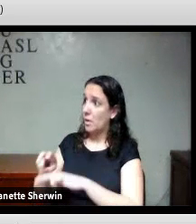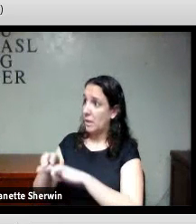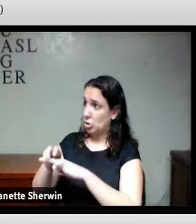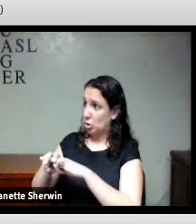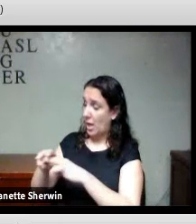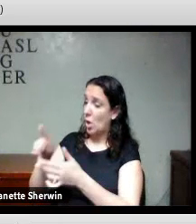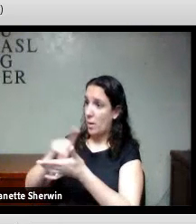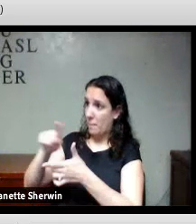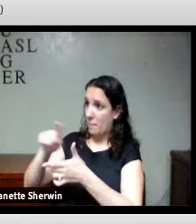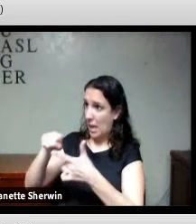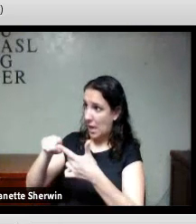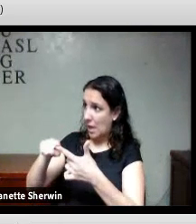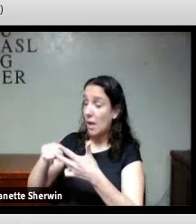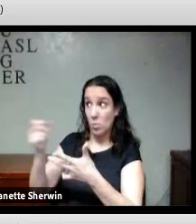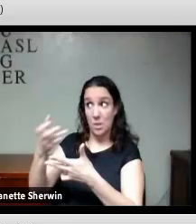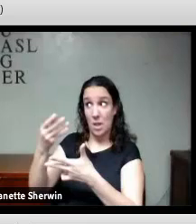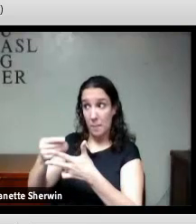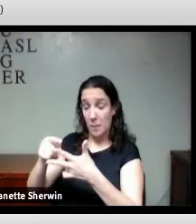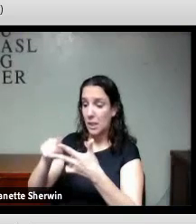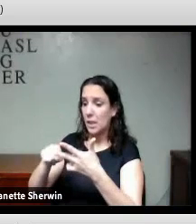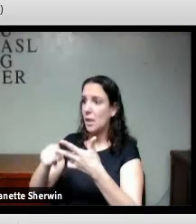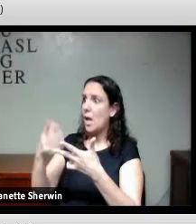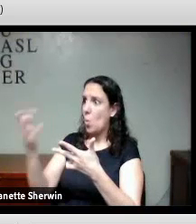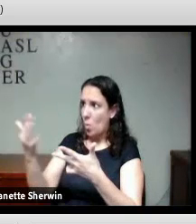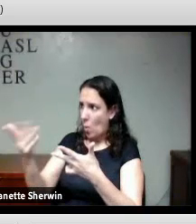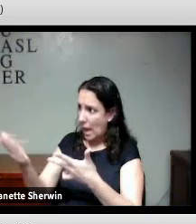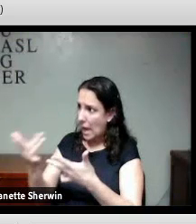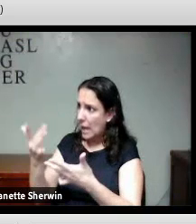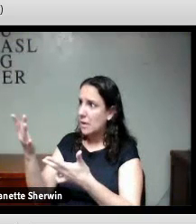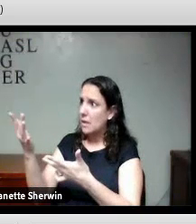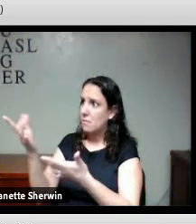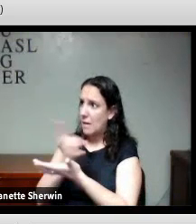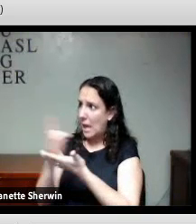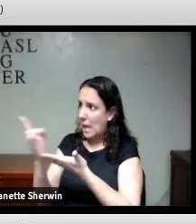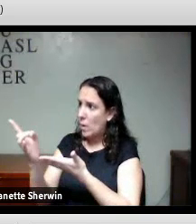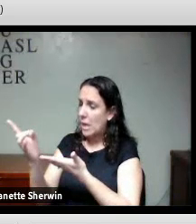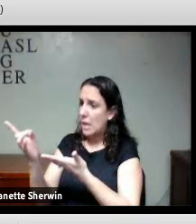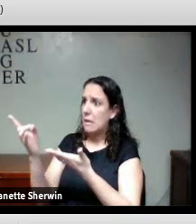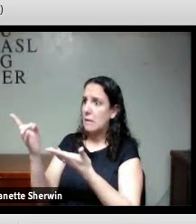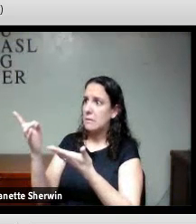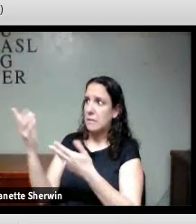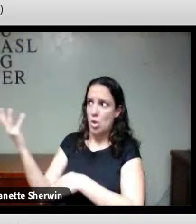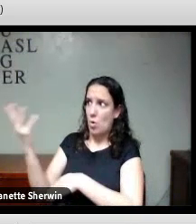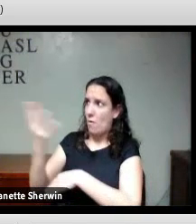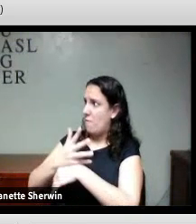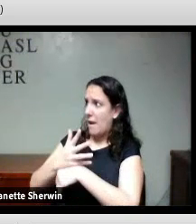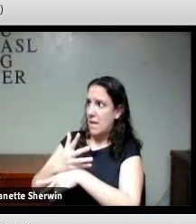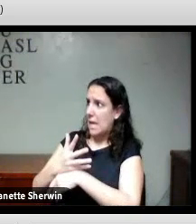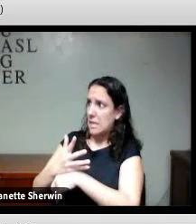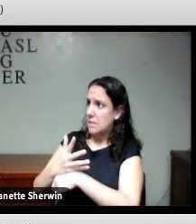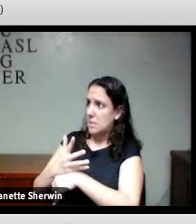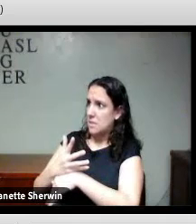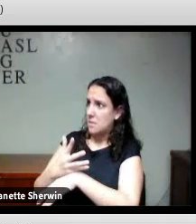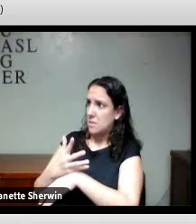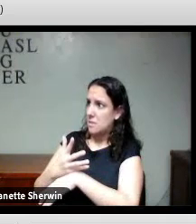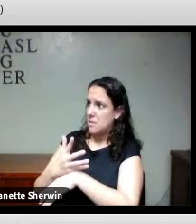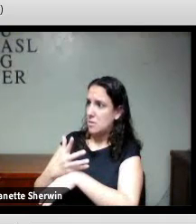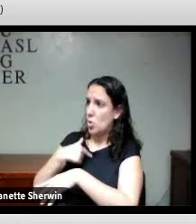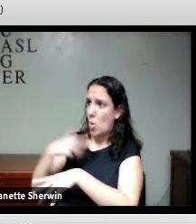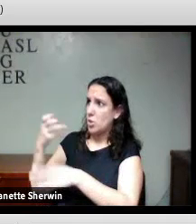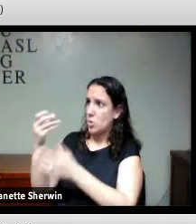money, and it was a ton of money. And I said, it's 5 days after we got it and it quit working, you might as well pick it up and give us credit. That's how I said it, because I was just